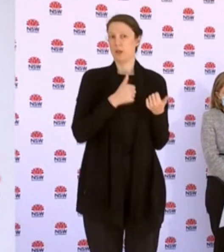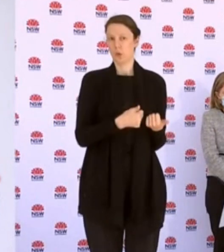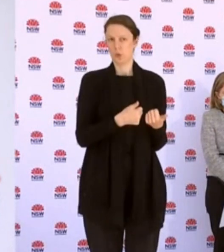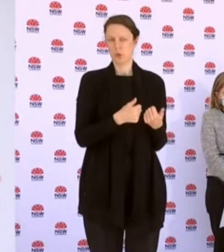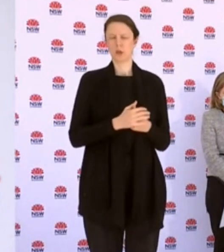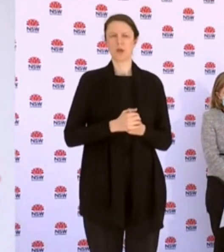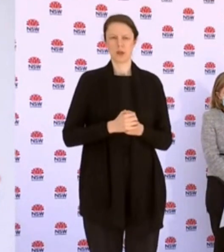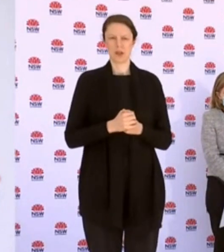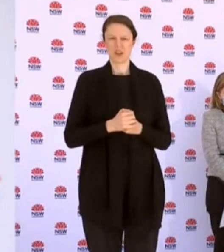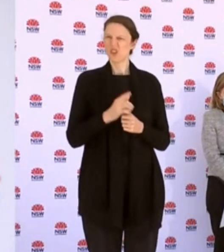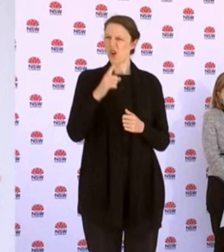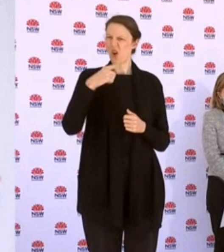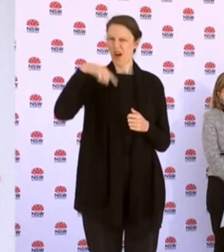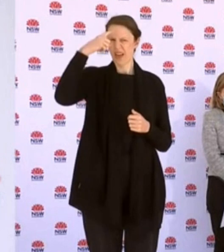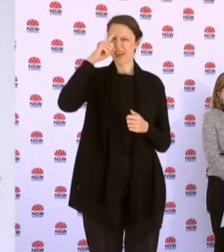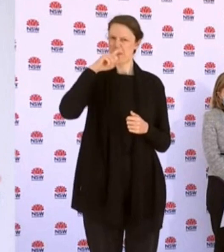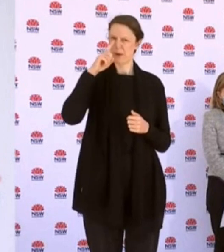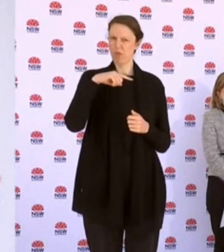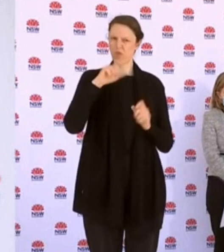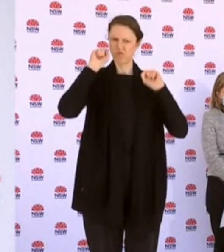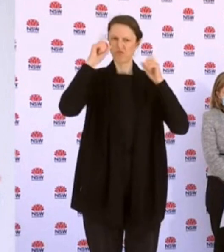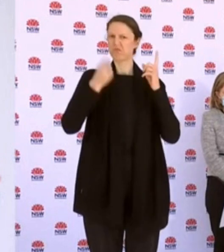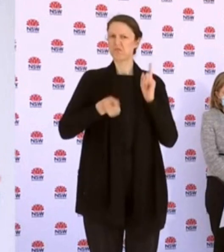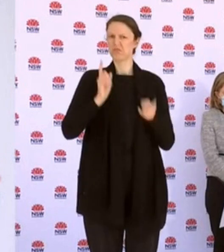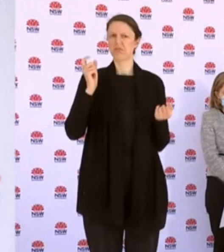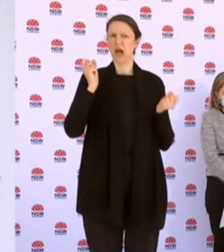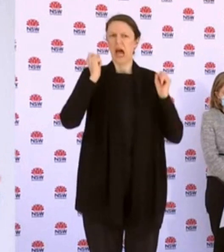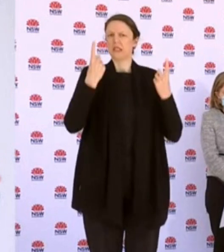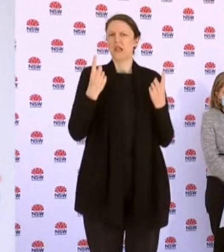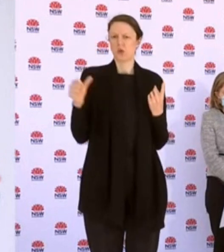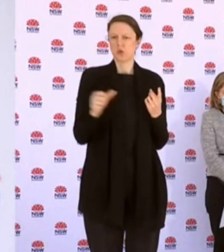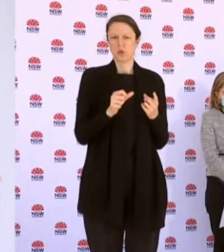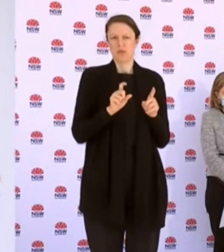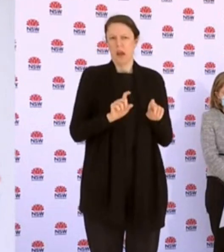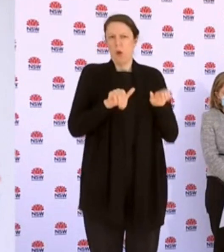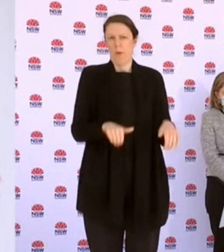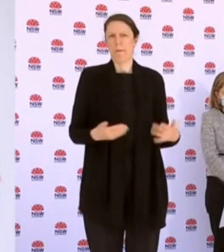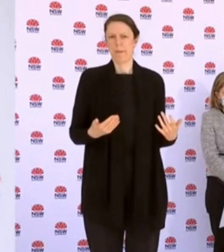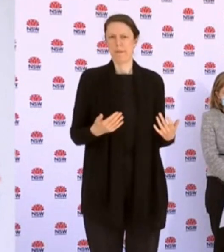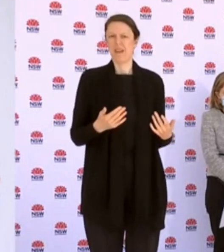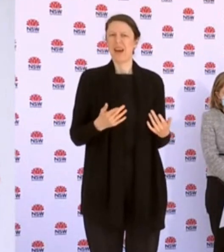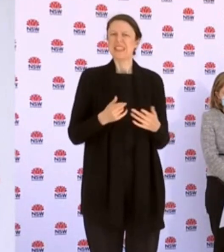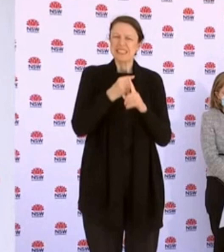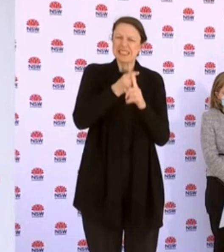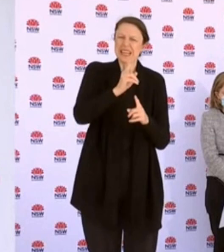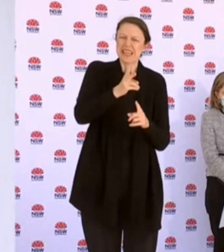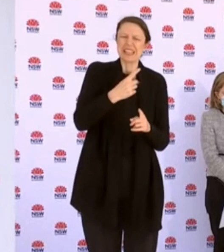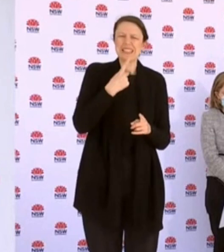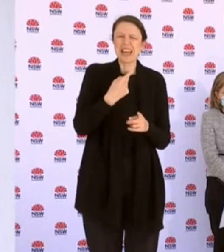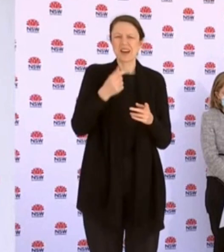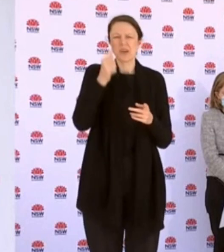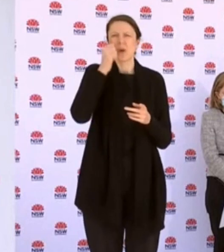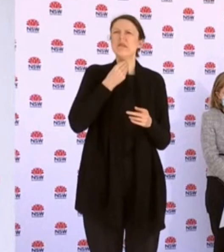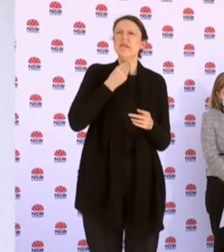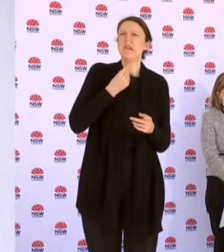virus moving around. And I just emphasise again that if you have any symptoms at all, don't go to your pharmacy. I know there are some